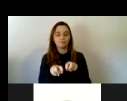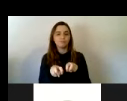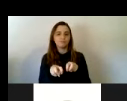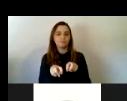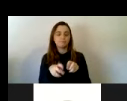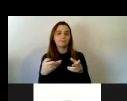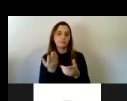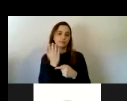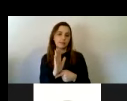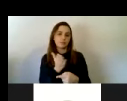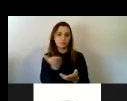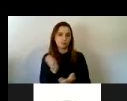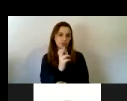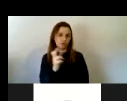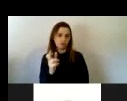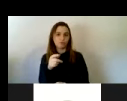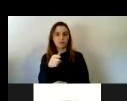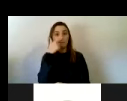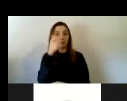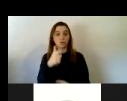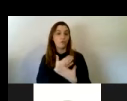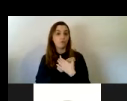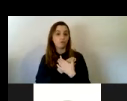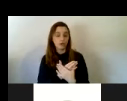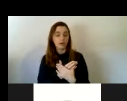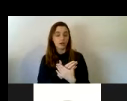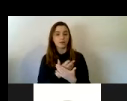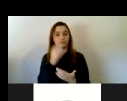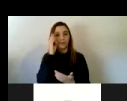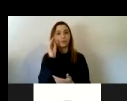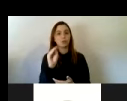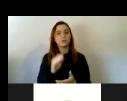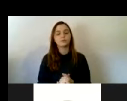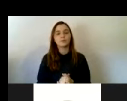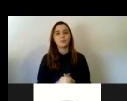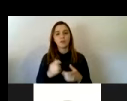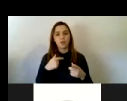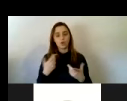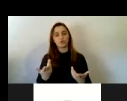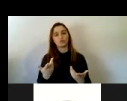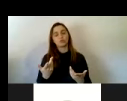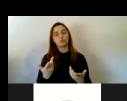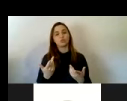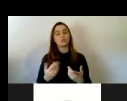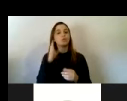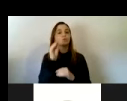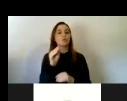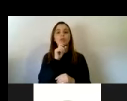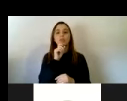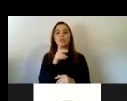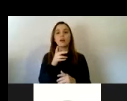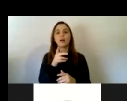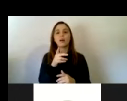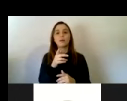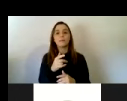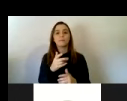from RådRum. She's a volunteer advisor. She helped RådRum. I am an advisor, so that I can give back to others. And most of our volunteers, the people